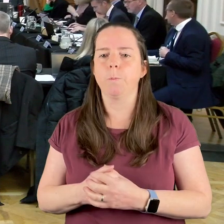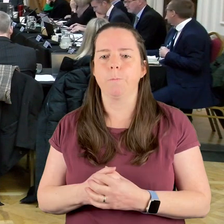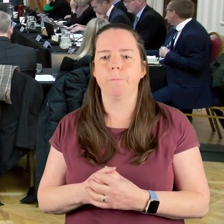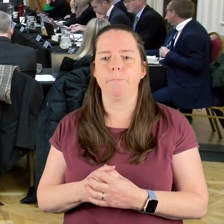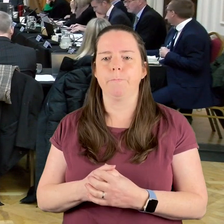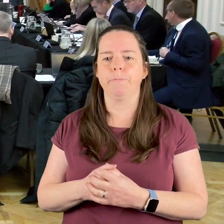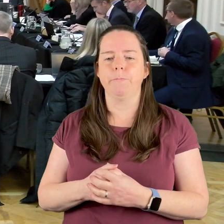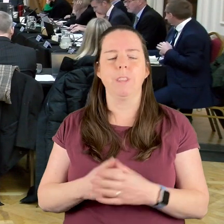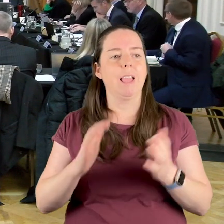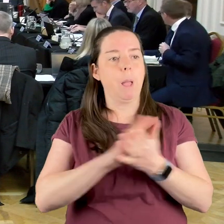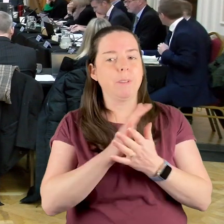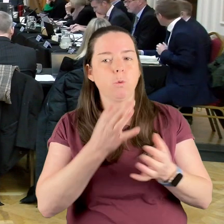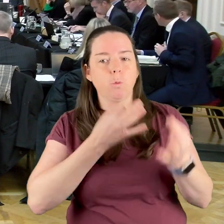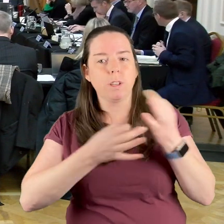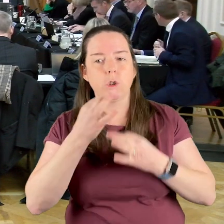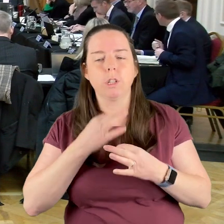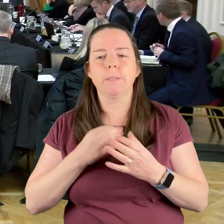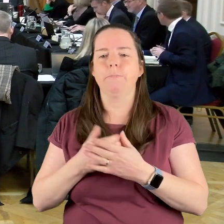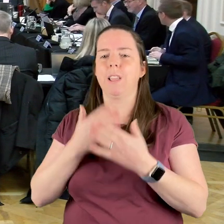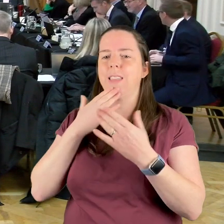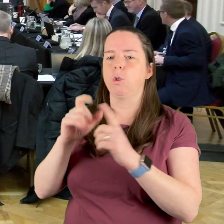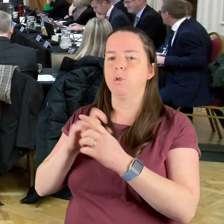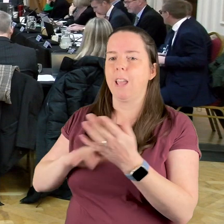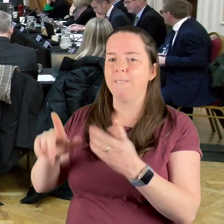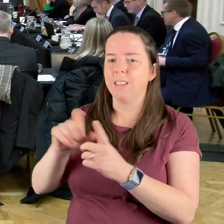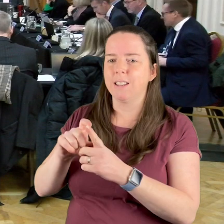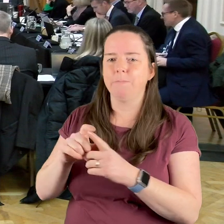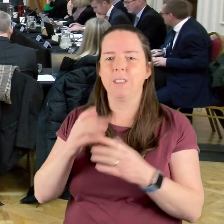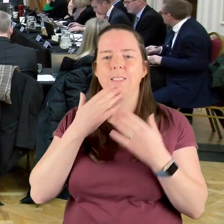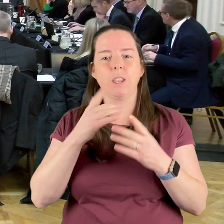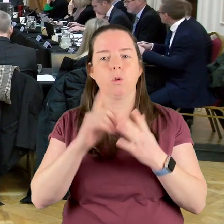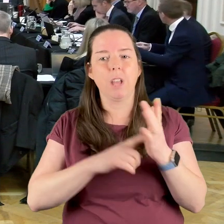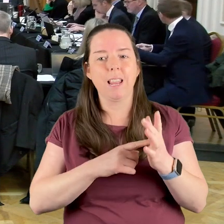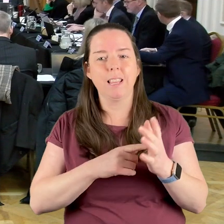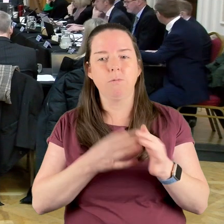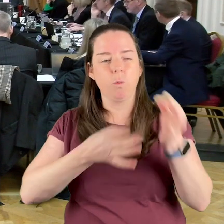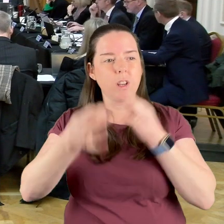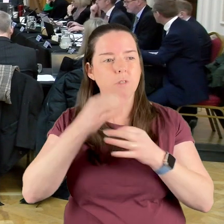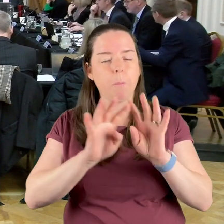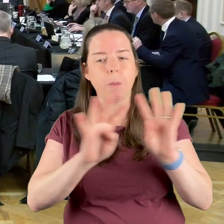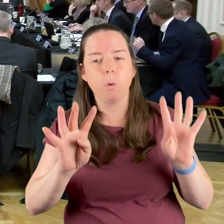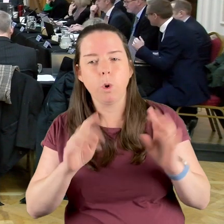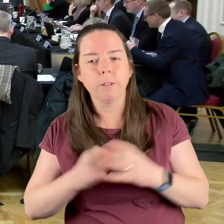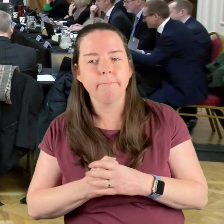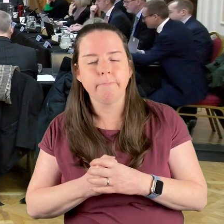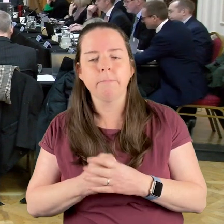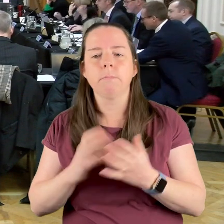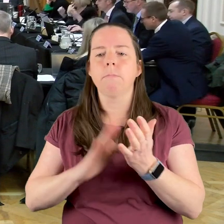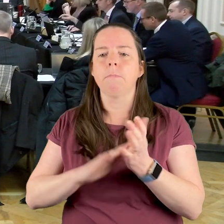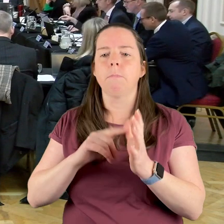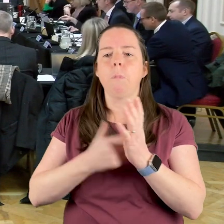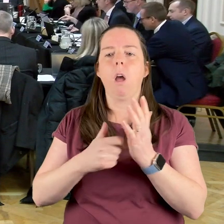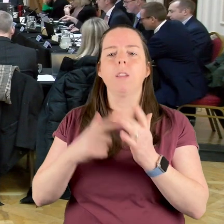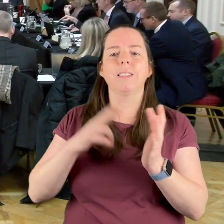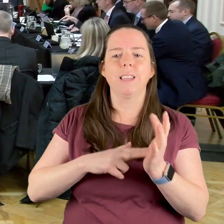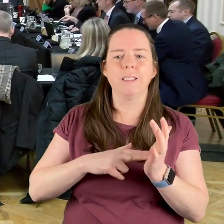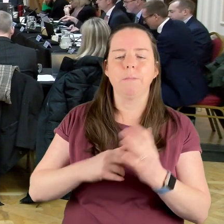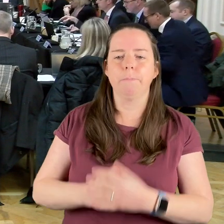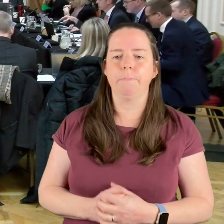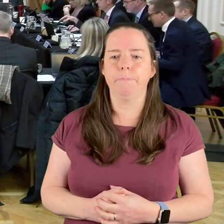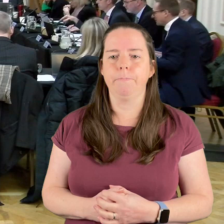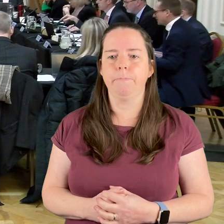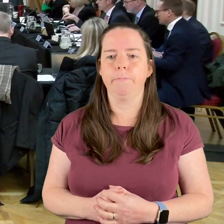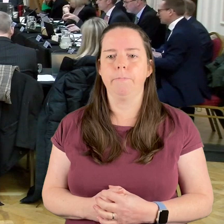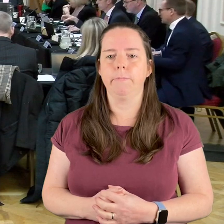So that's all I have to say. Thank you. Happy to take questions. Thank you, David. Thank you, Jacqueline. Questions from the